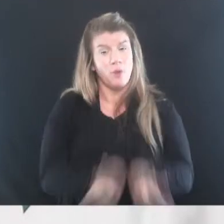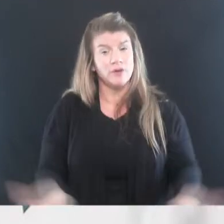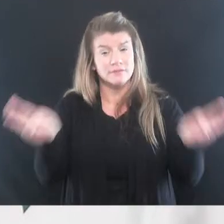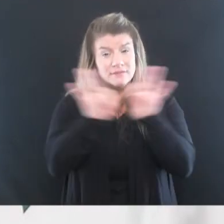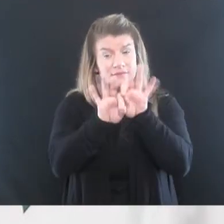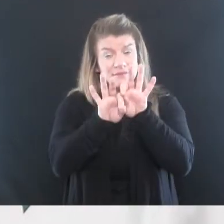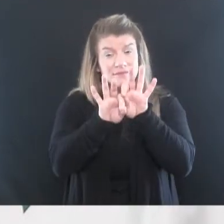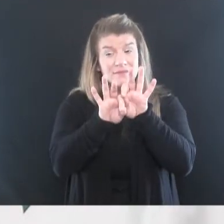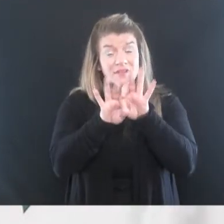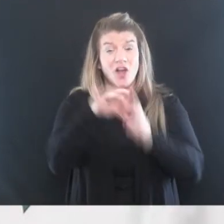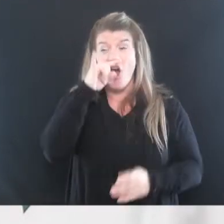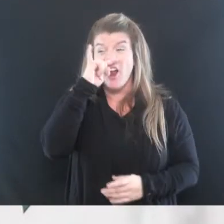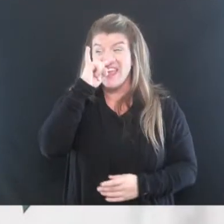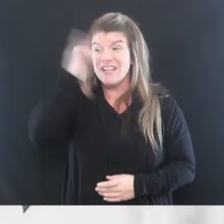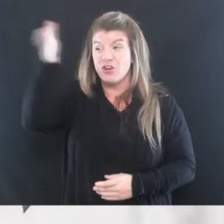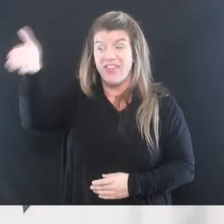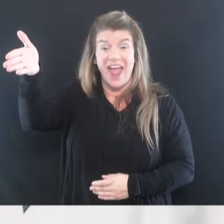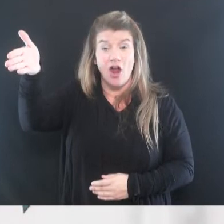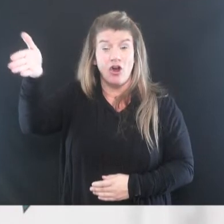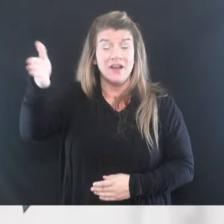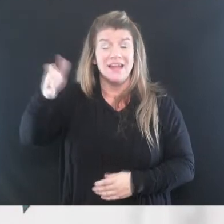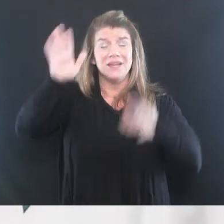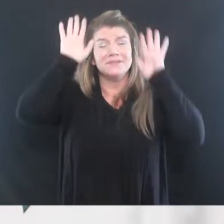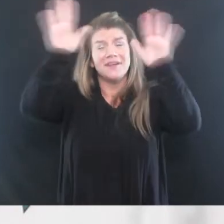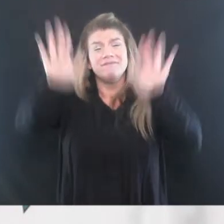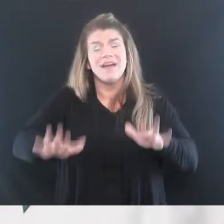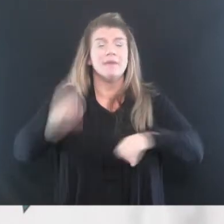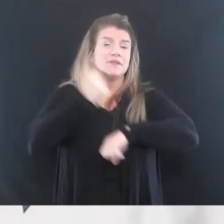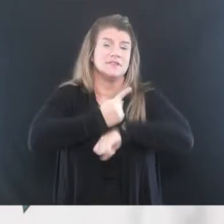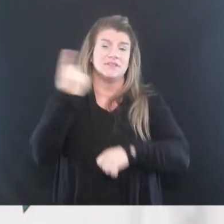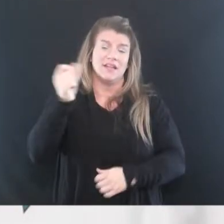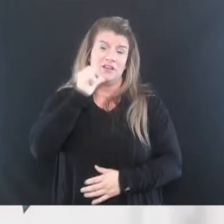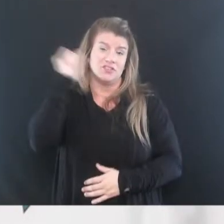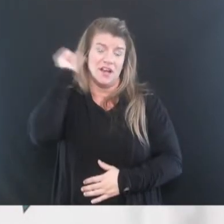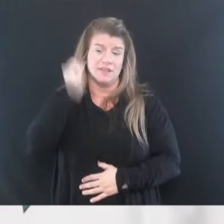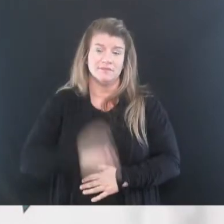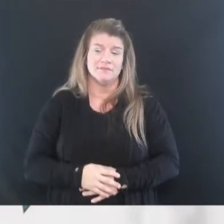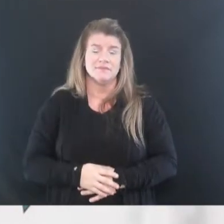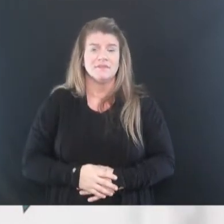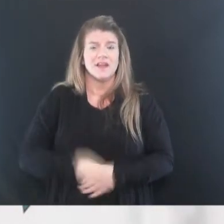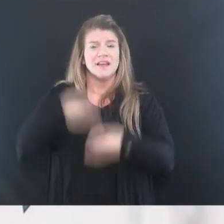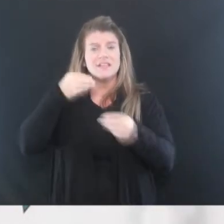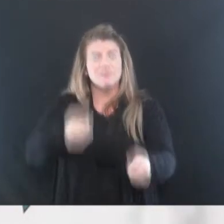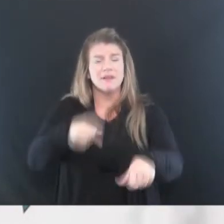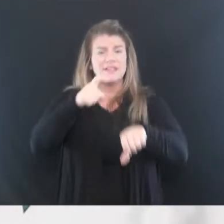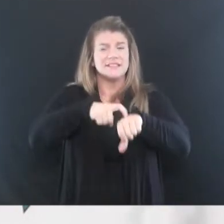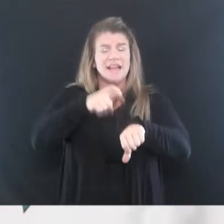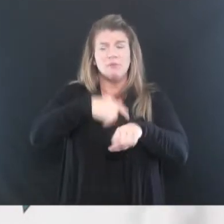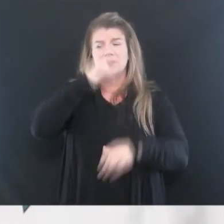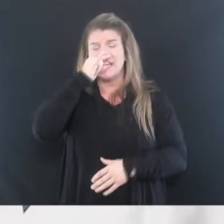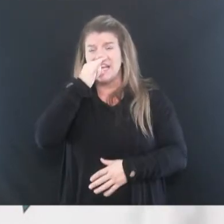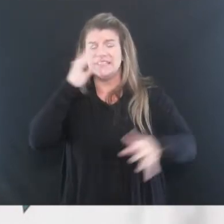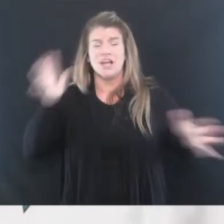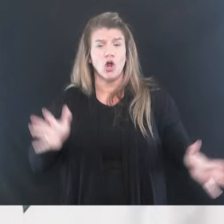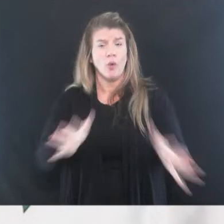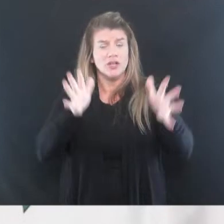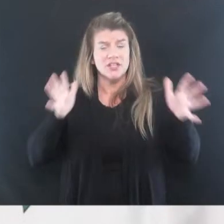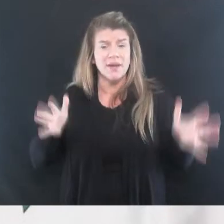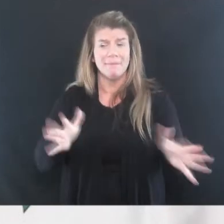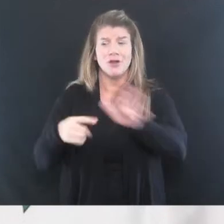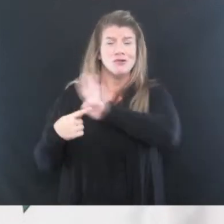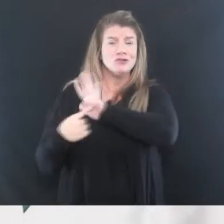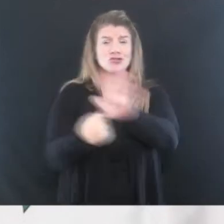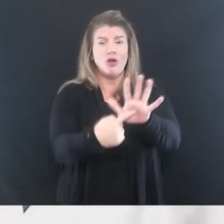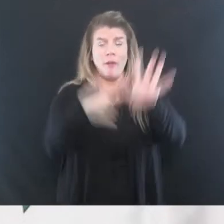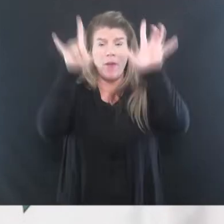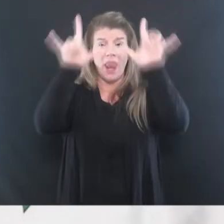Our kids are out there. It was a fabulous day yesterday to spend that time with the kids and encourage them, show them that we